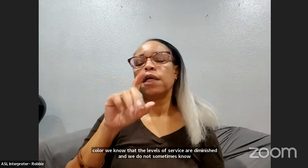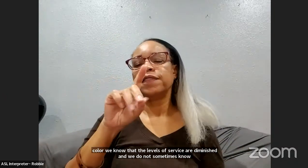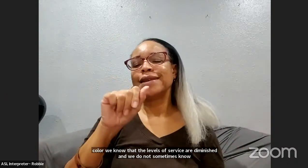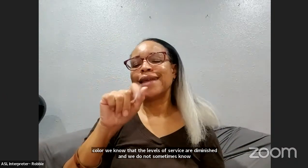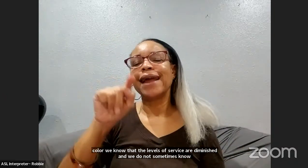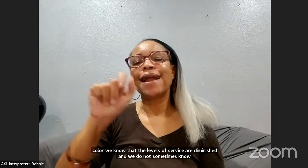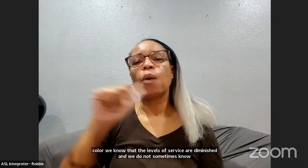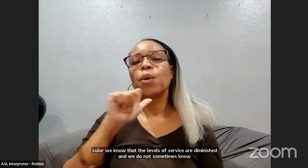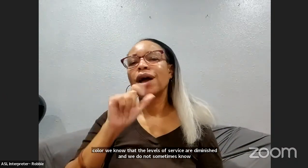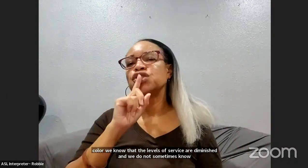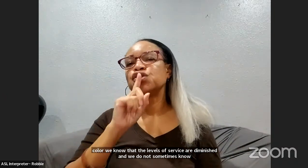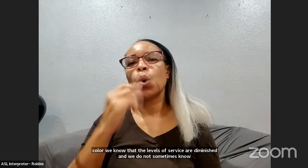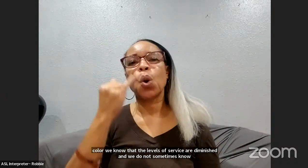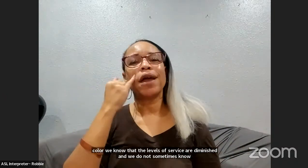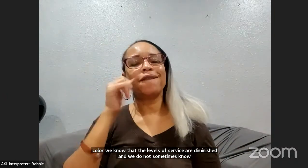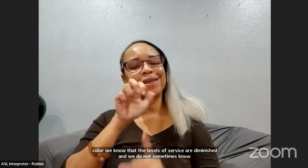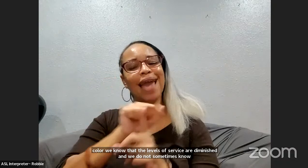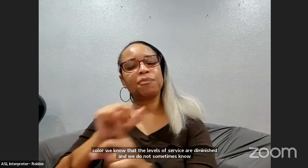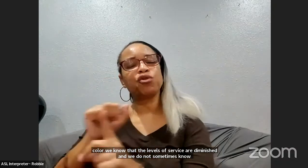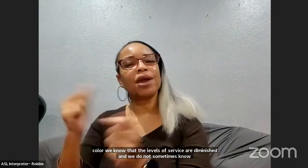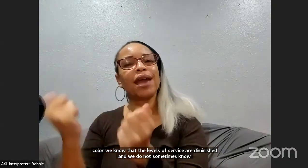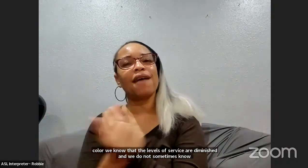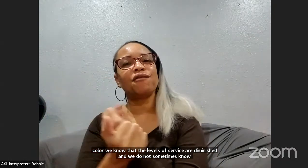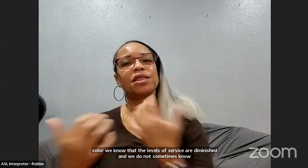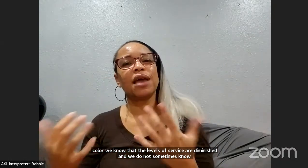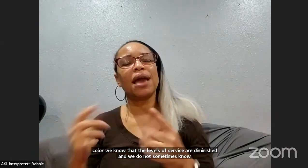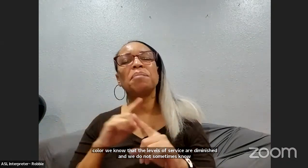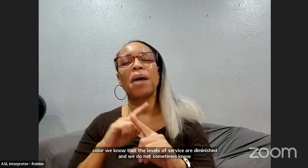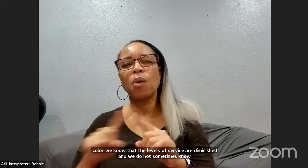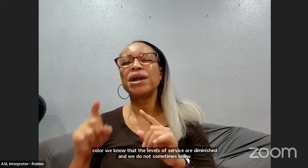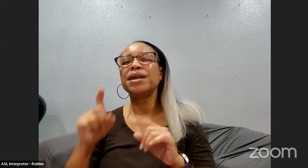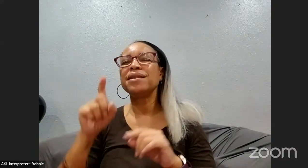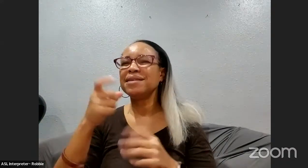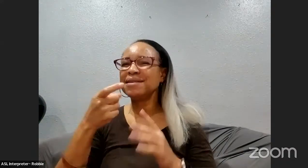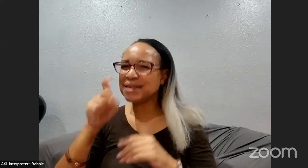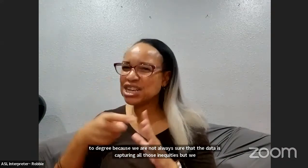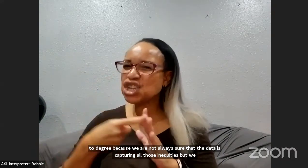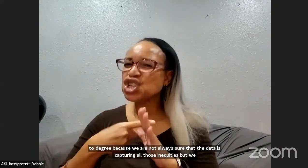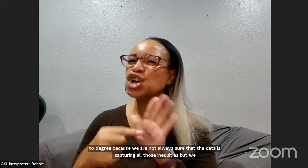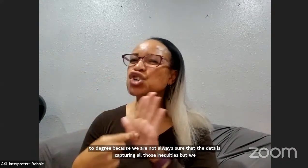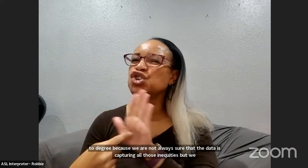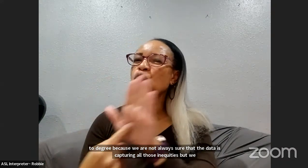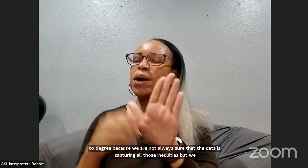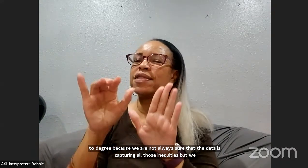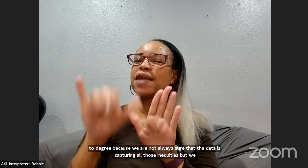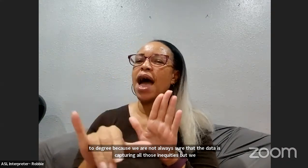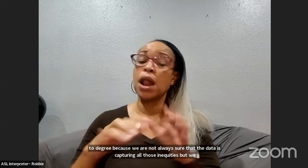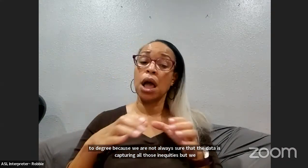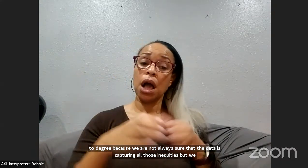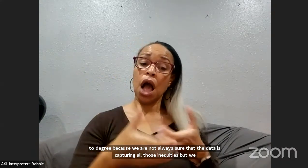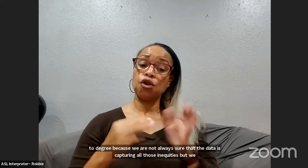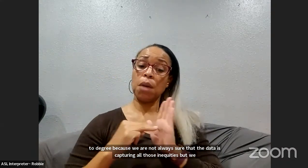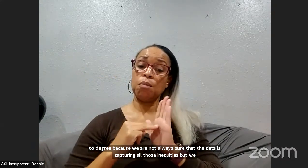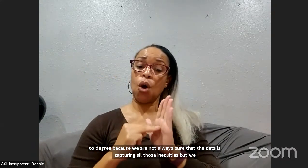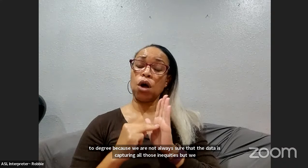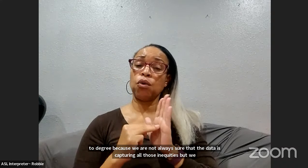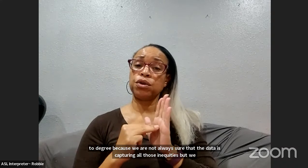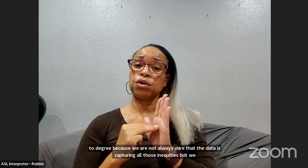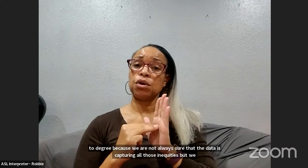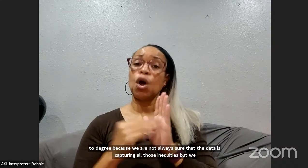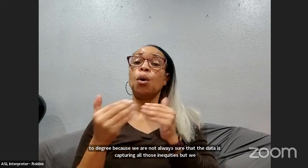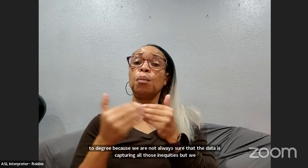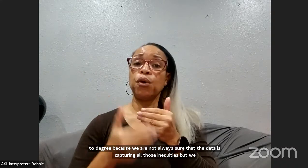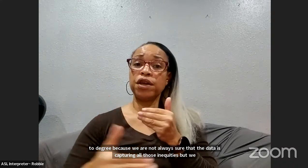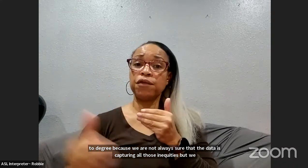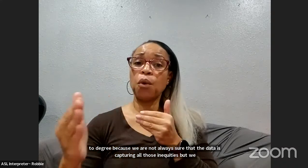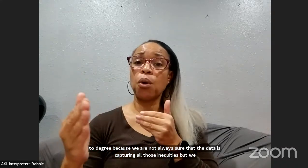inequities, but we need to bring those inequities to the forefront. Under the category of what models do you see moving forward,